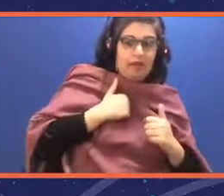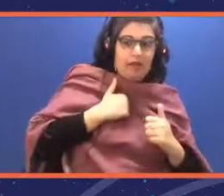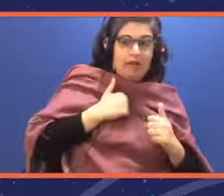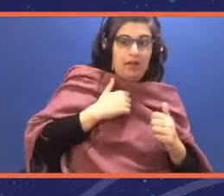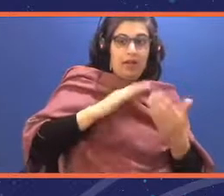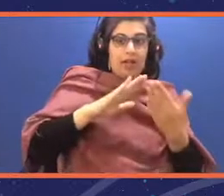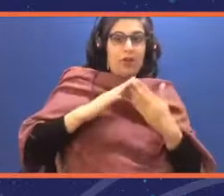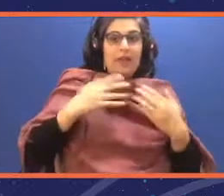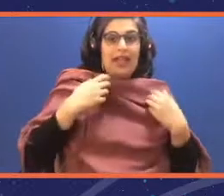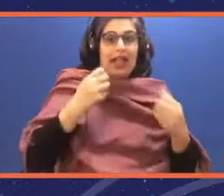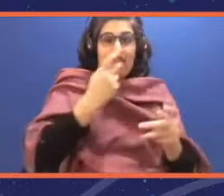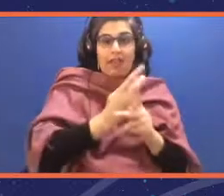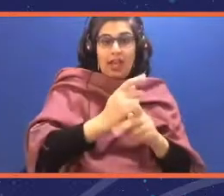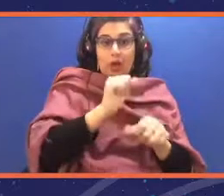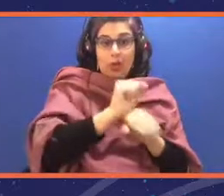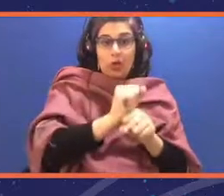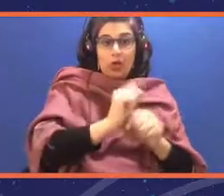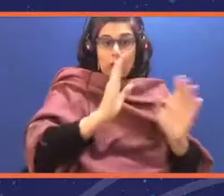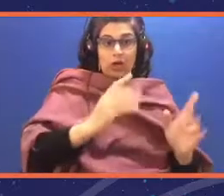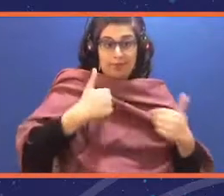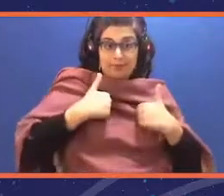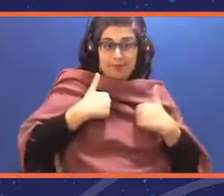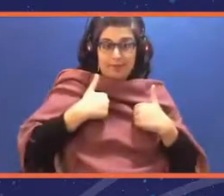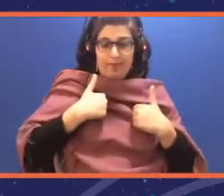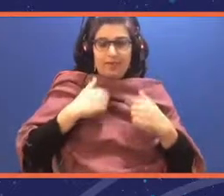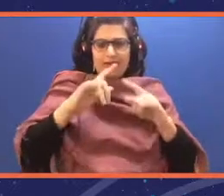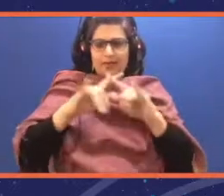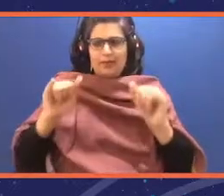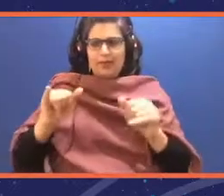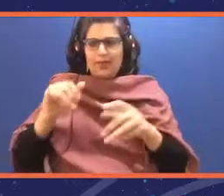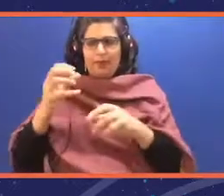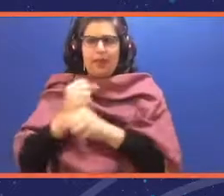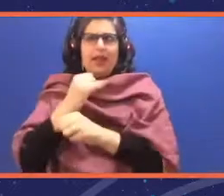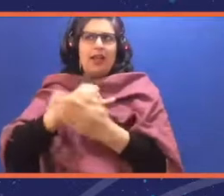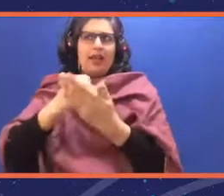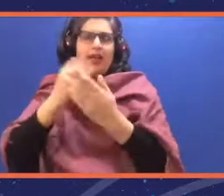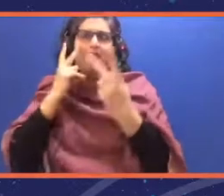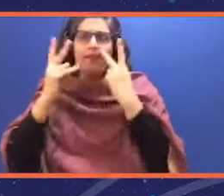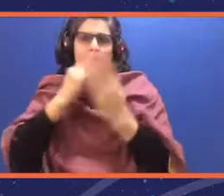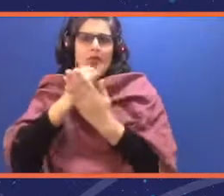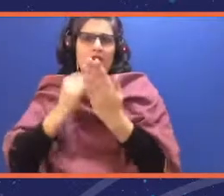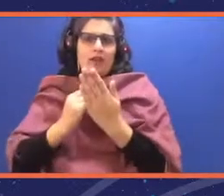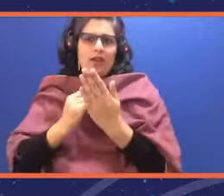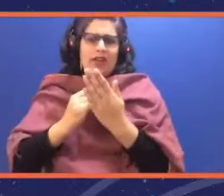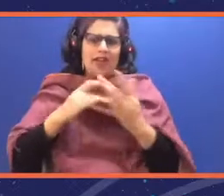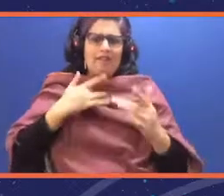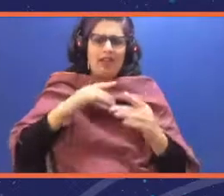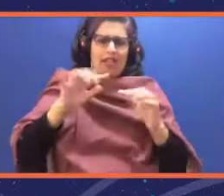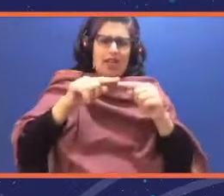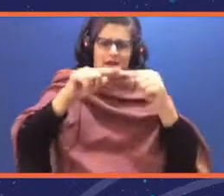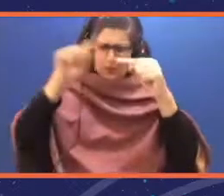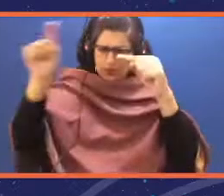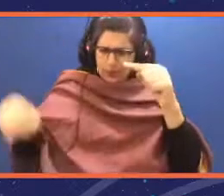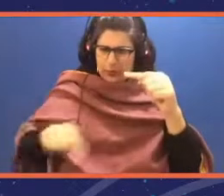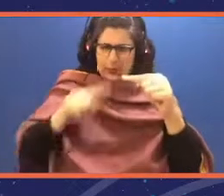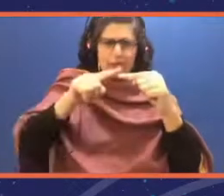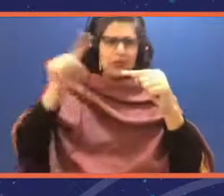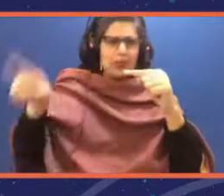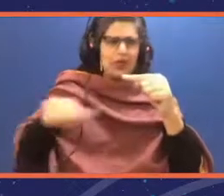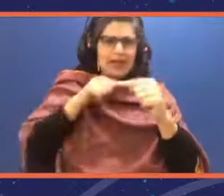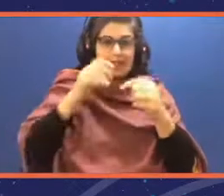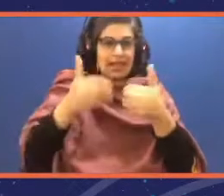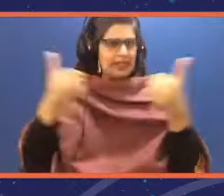worker and making visual stuff, end up being more like a circle that keeps on moving, right?